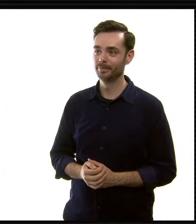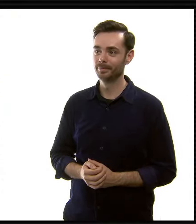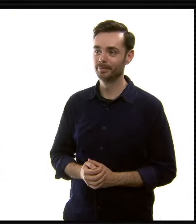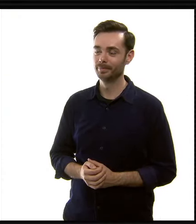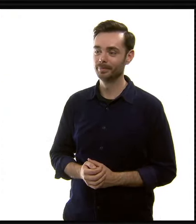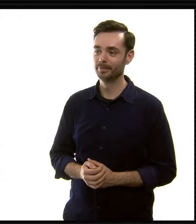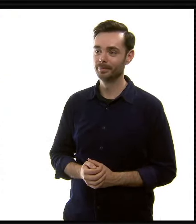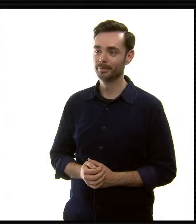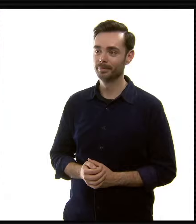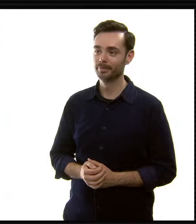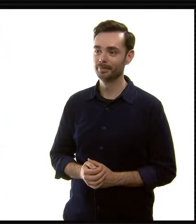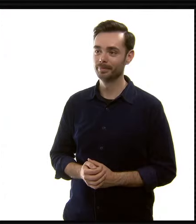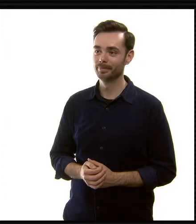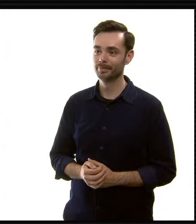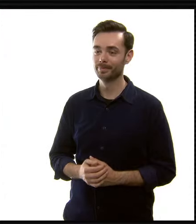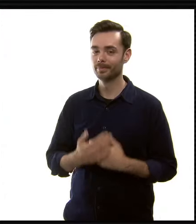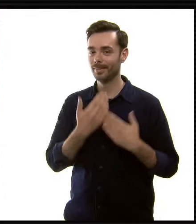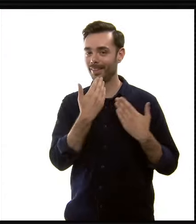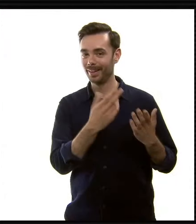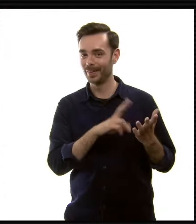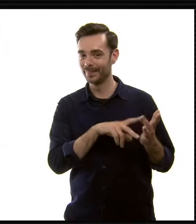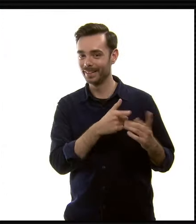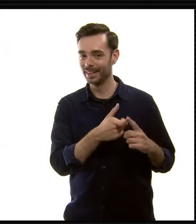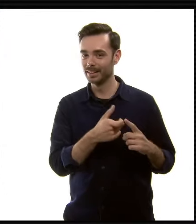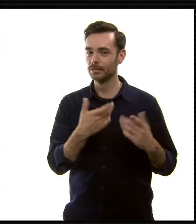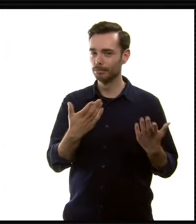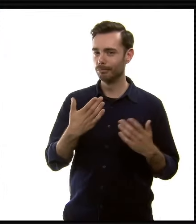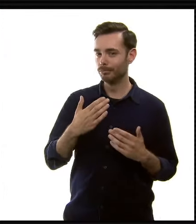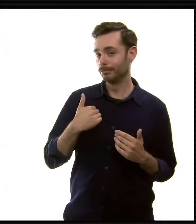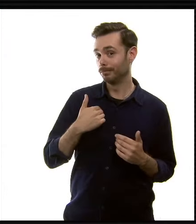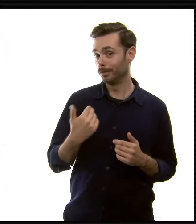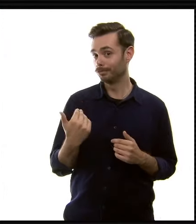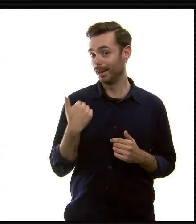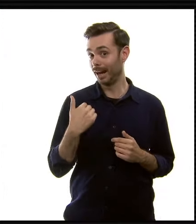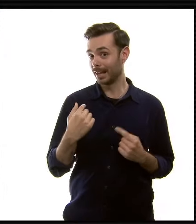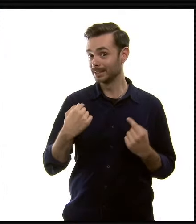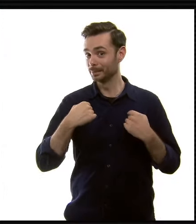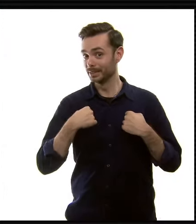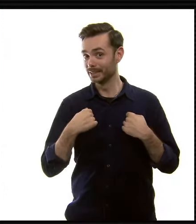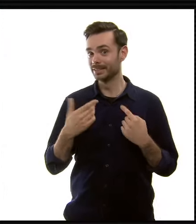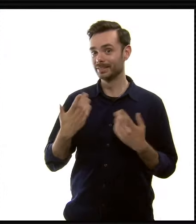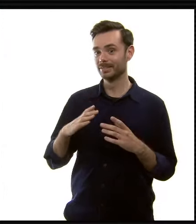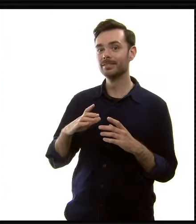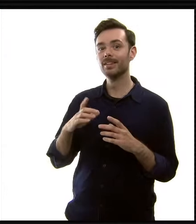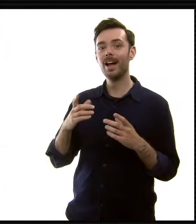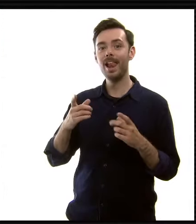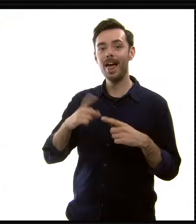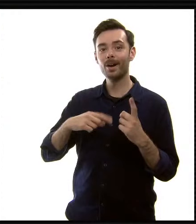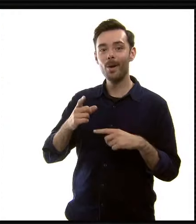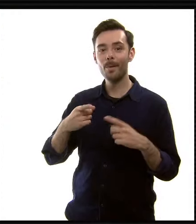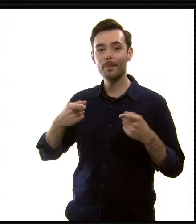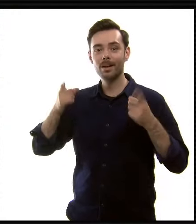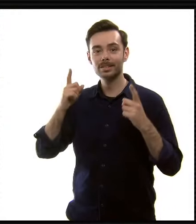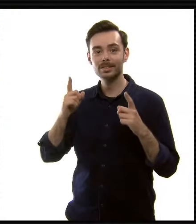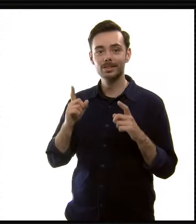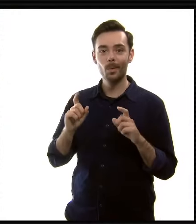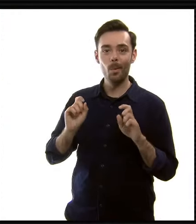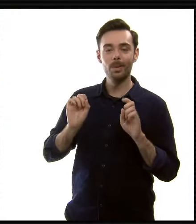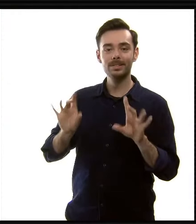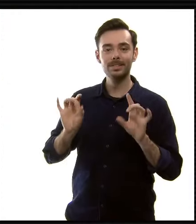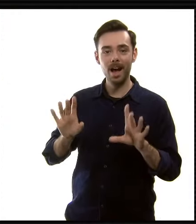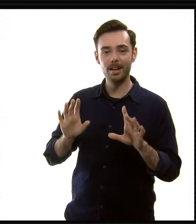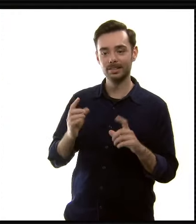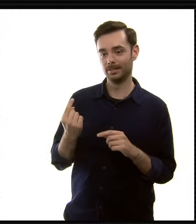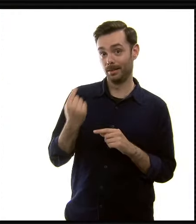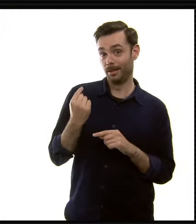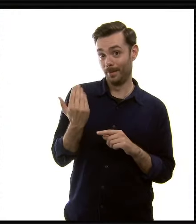Thank you, Vic. Hello, it's me, Melvin O'Doom. You may recognize me from such projects as LEGO Masters All-Stars Live just a few minutes ago. But forget about